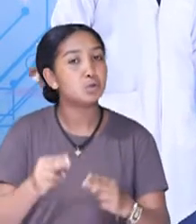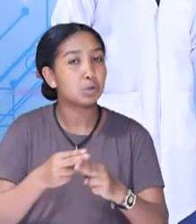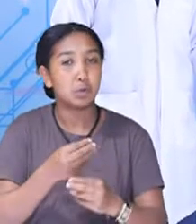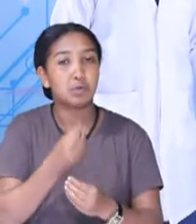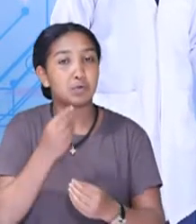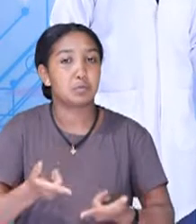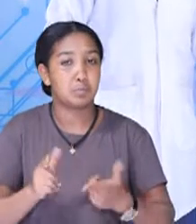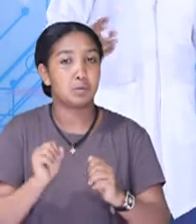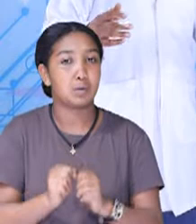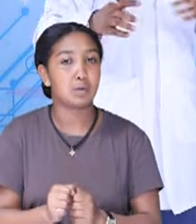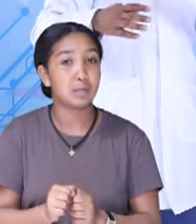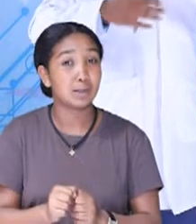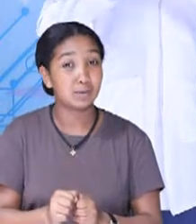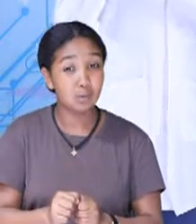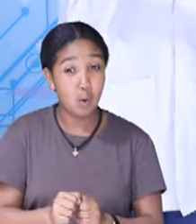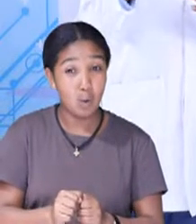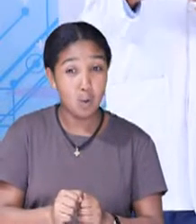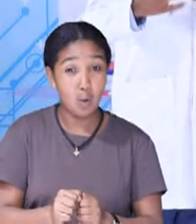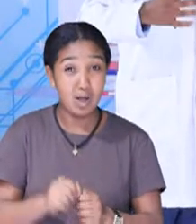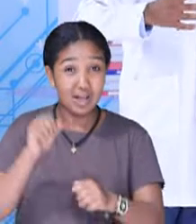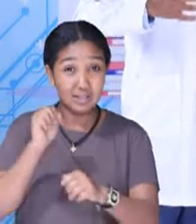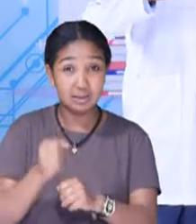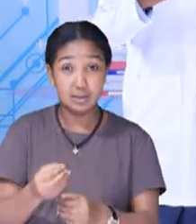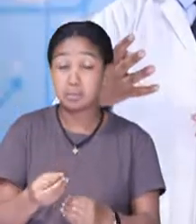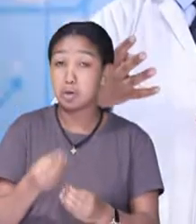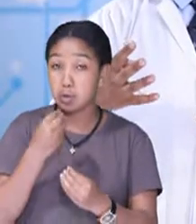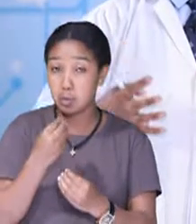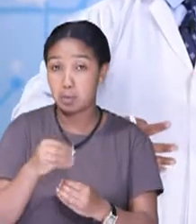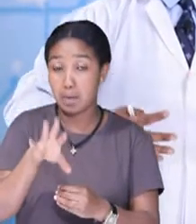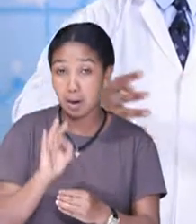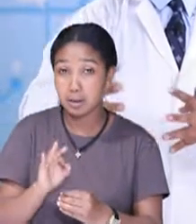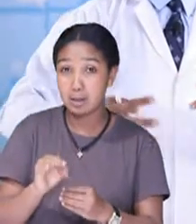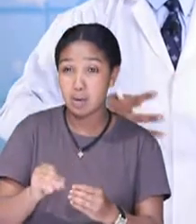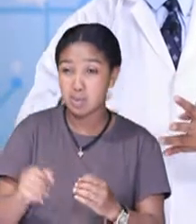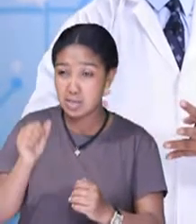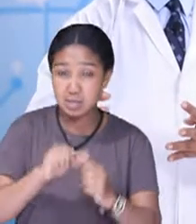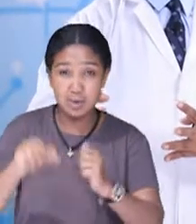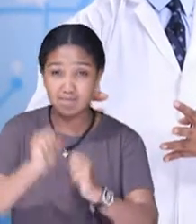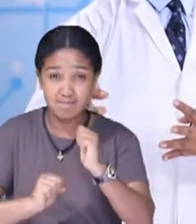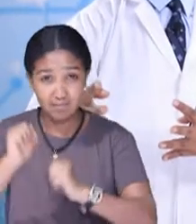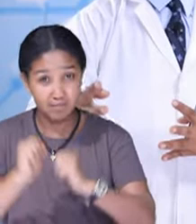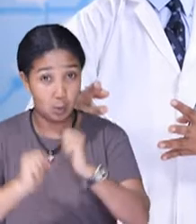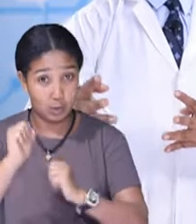shortage of food. So in order to overcome that scarcity of food, they compete each other.